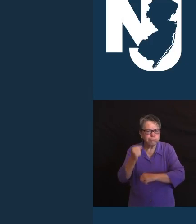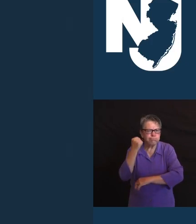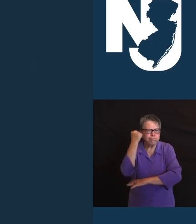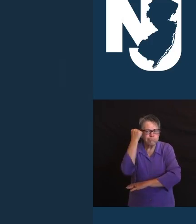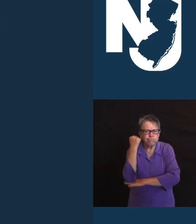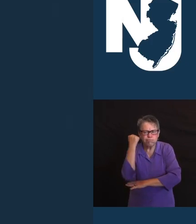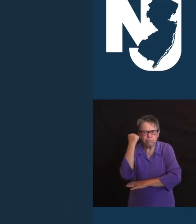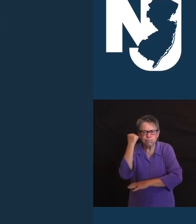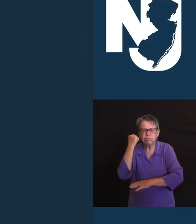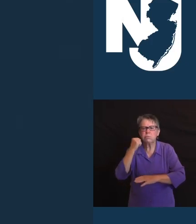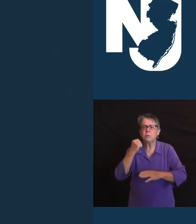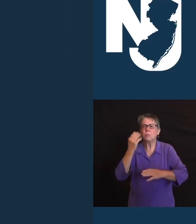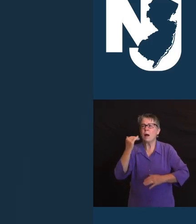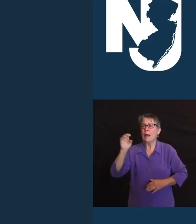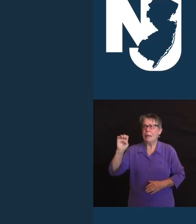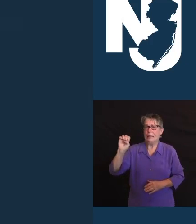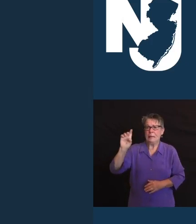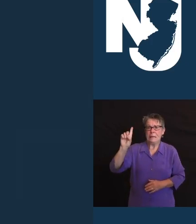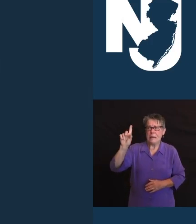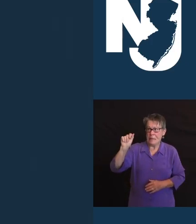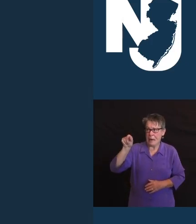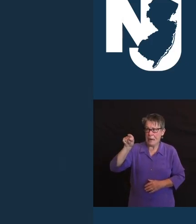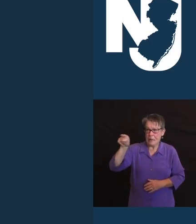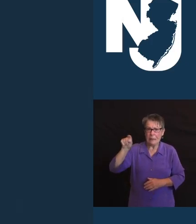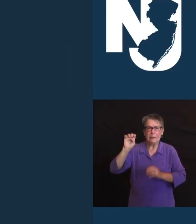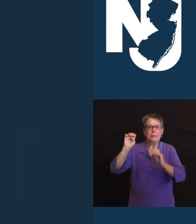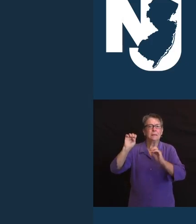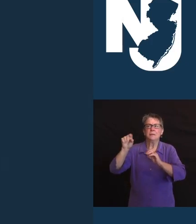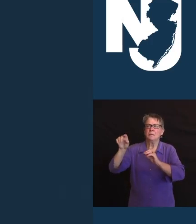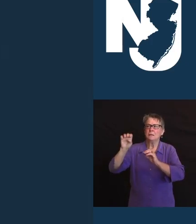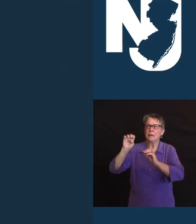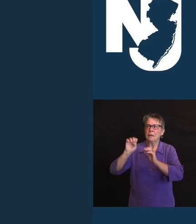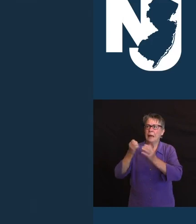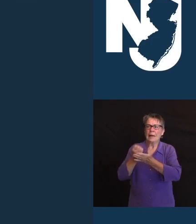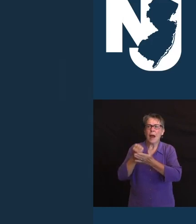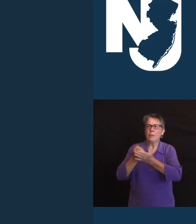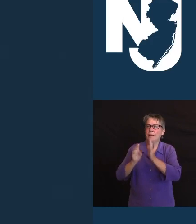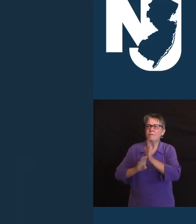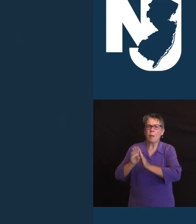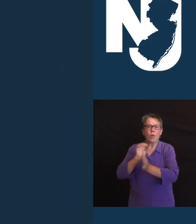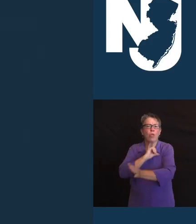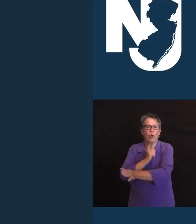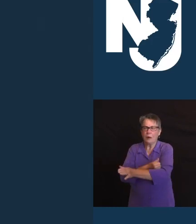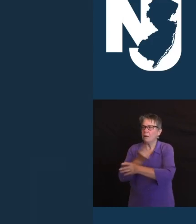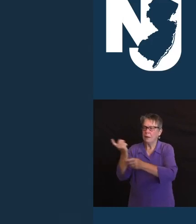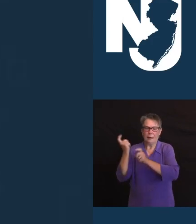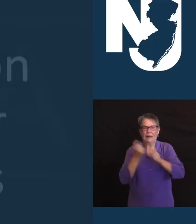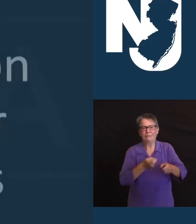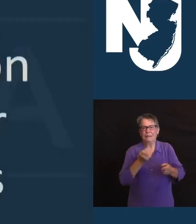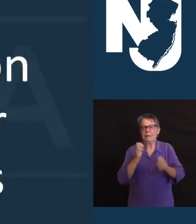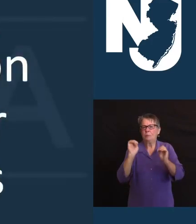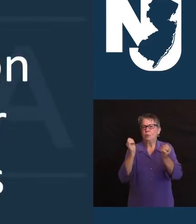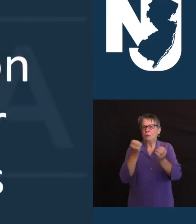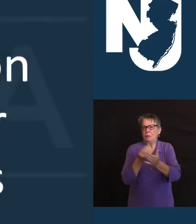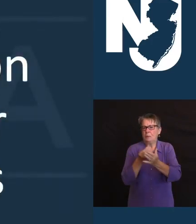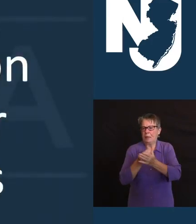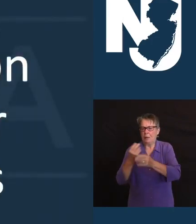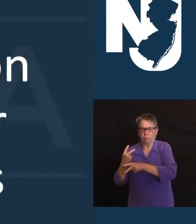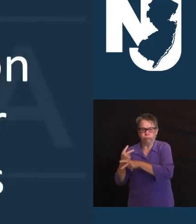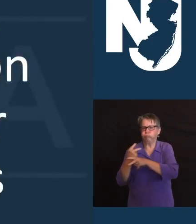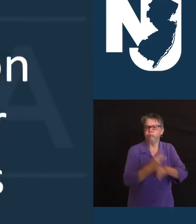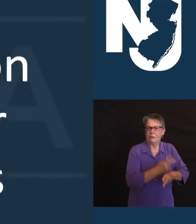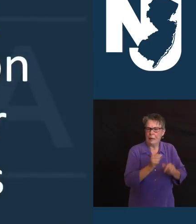an emergency assistance loan and a grant that has allowed him to pay his business expenses. I had the opportunity to